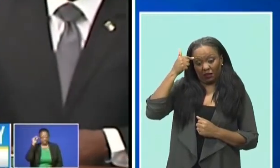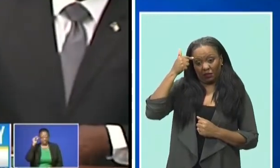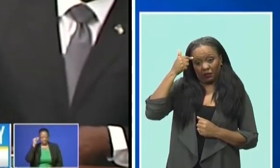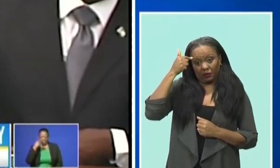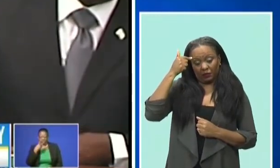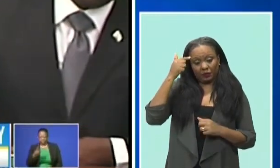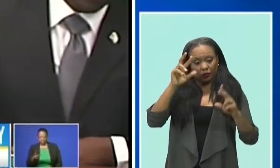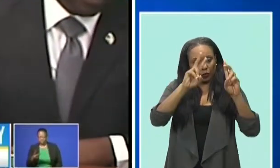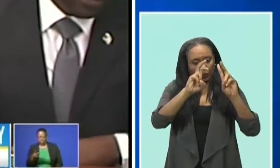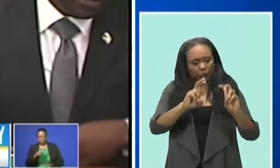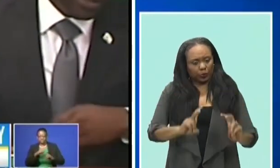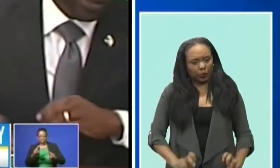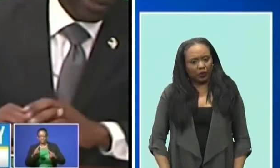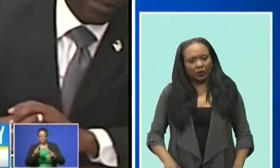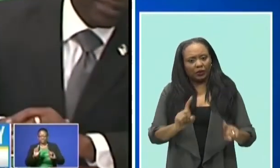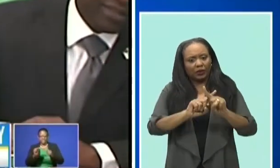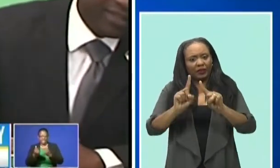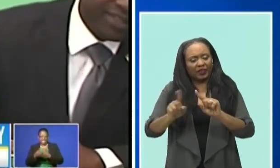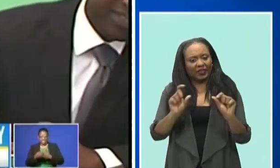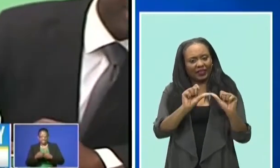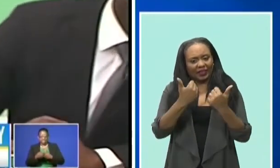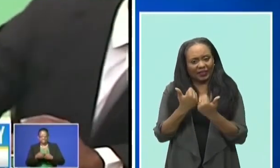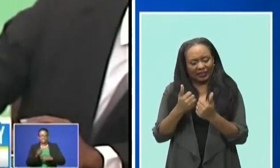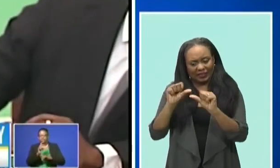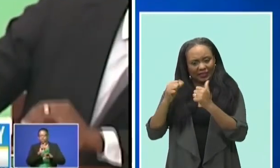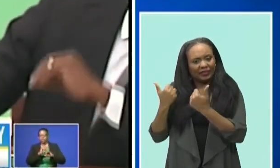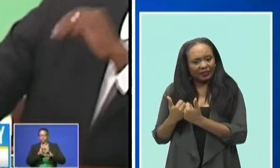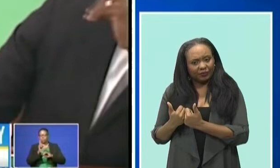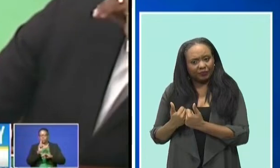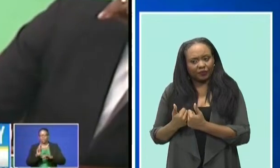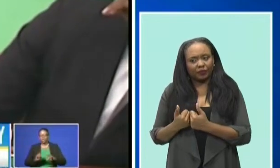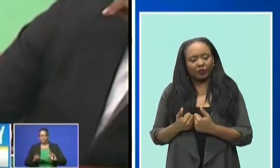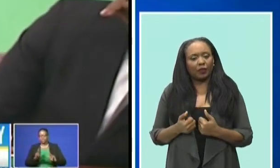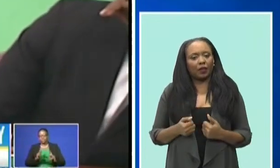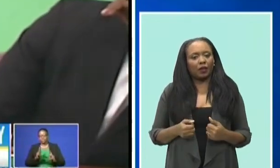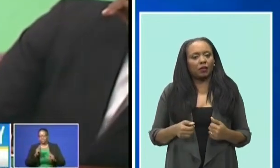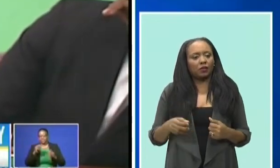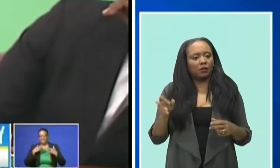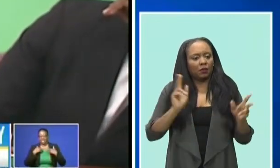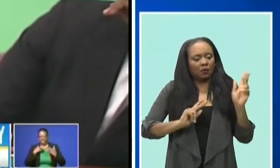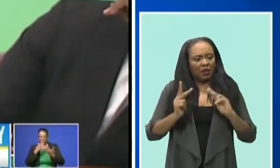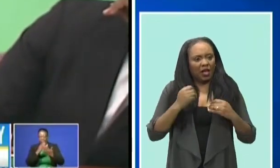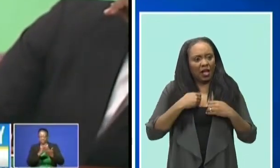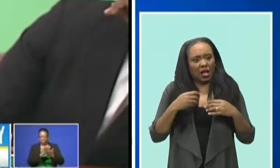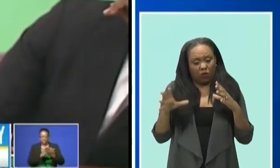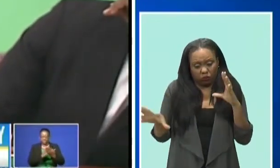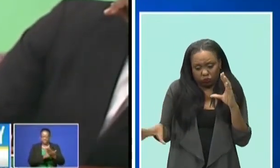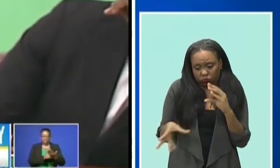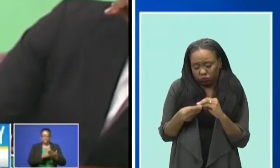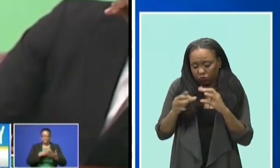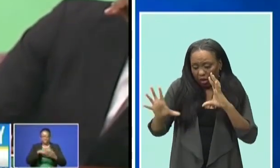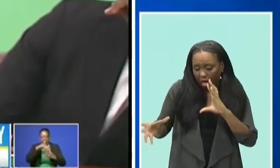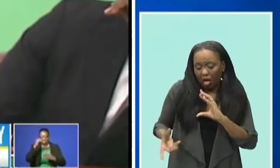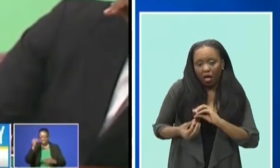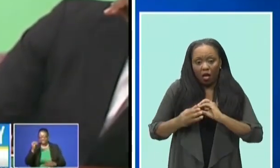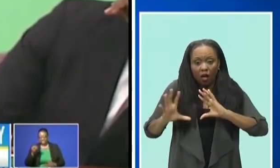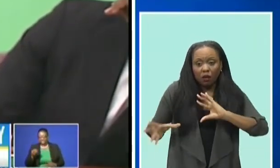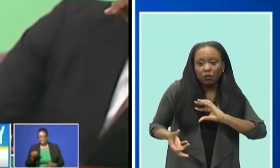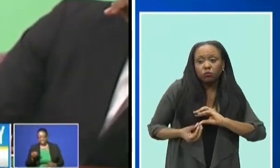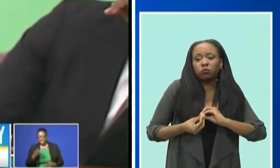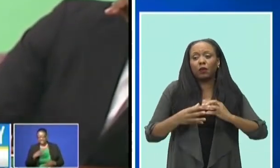at different agencies where individuals had an accumulation of vacation leave and